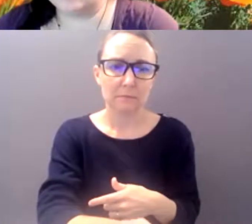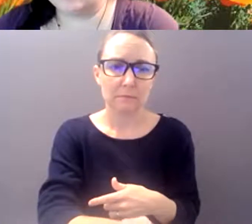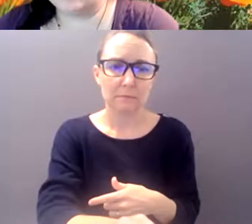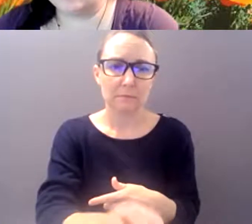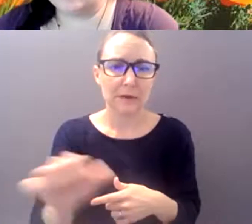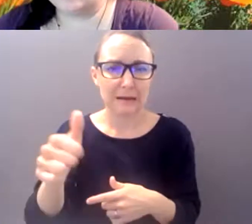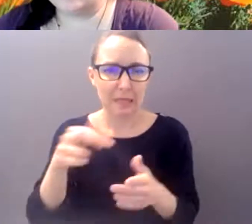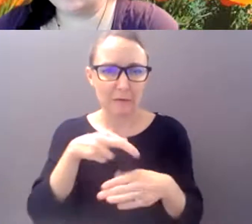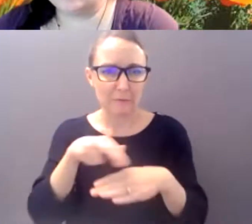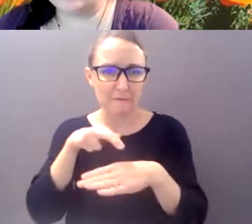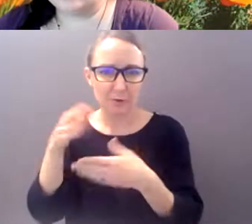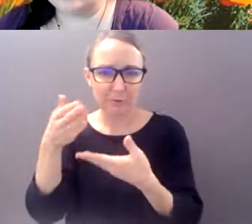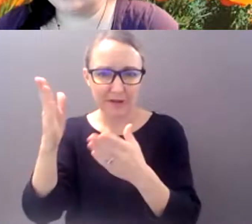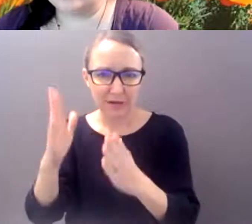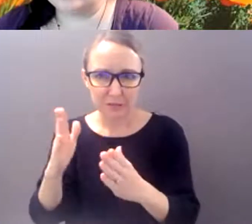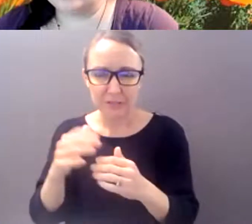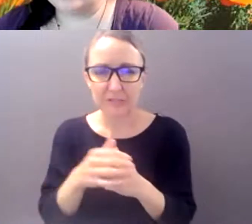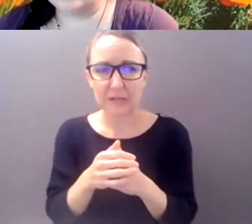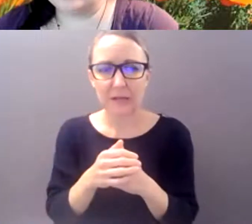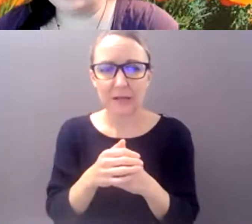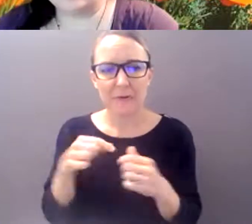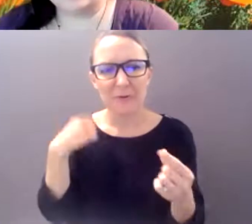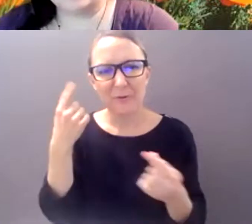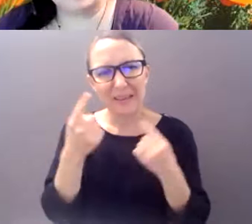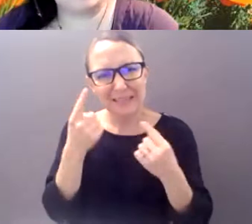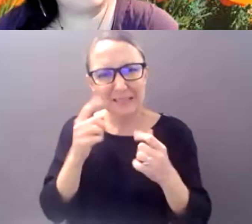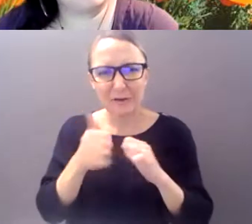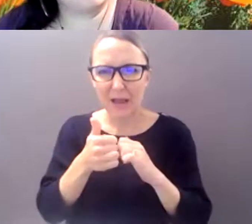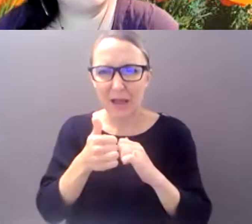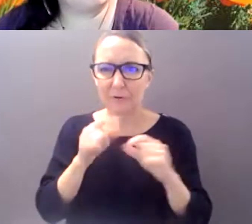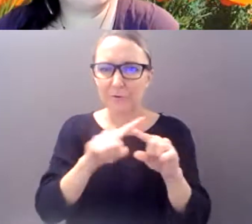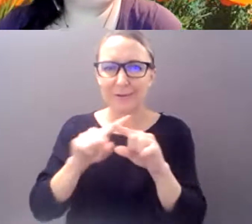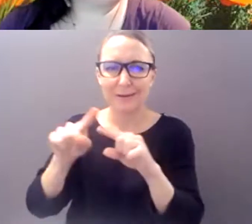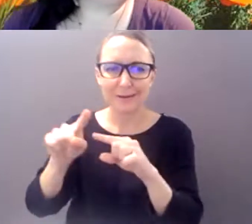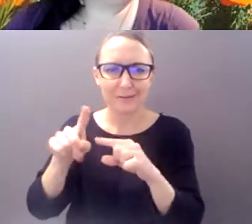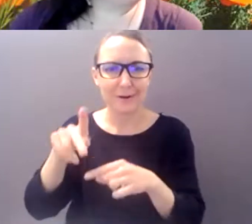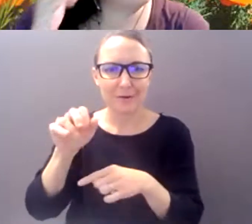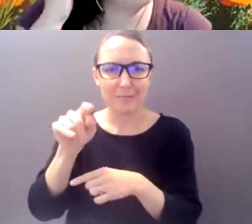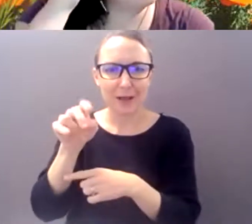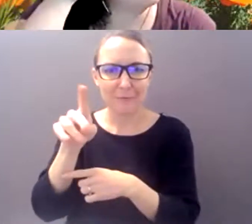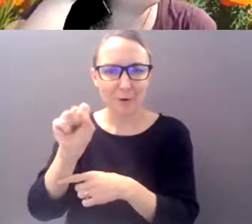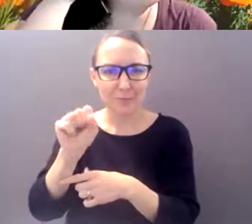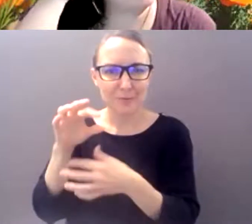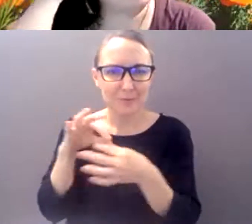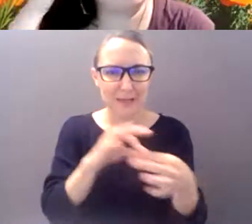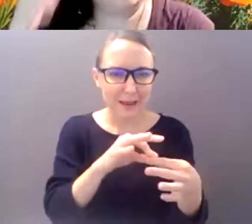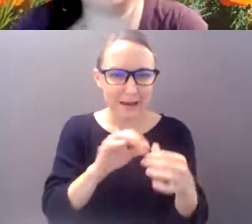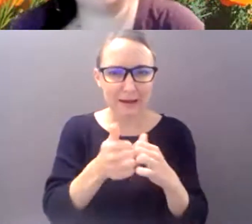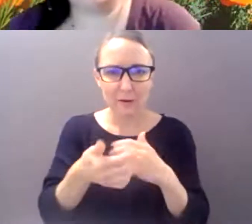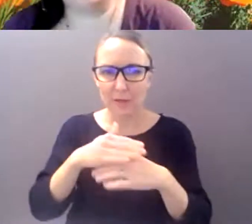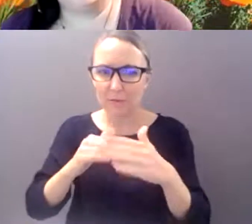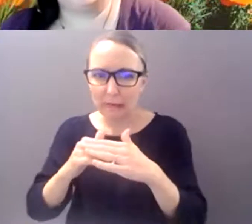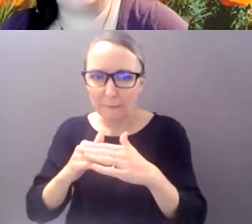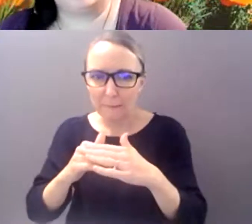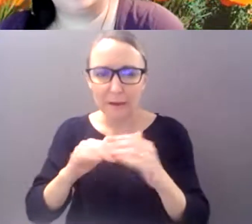of thinking through how do all these different platforms relate to one another, and where do they overlap, and where do they provide